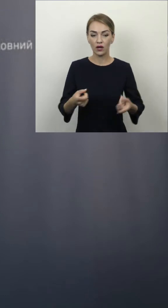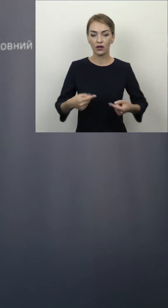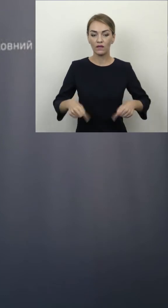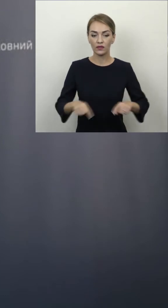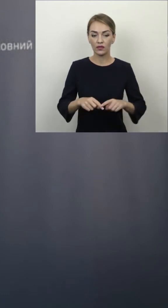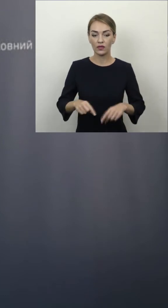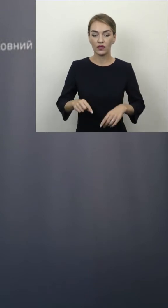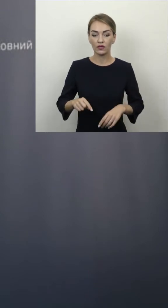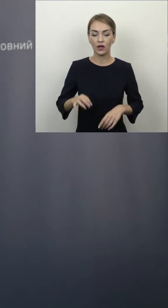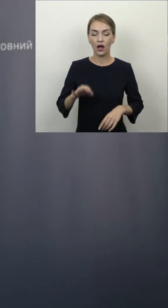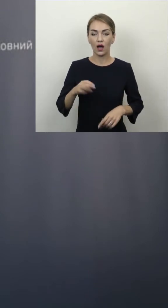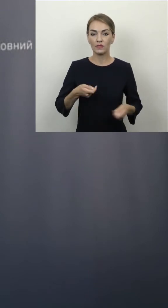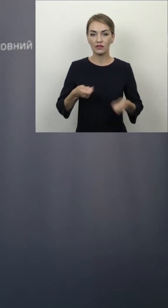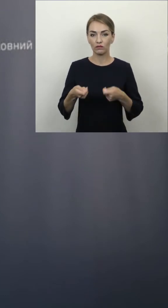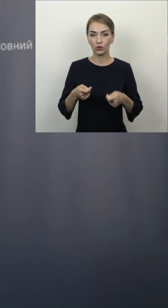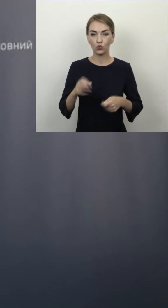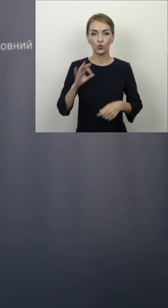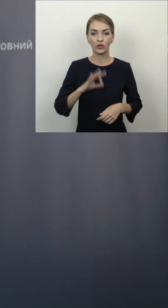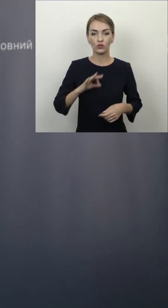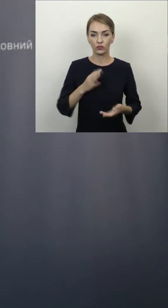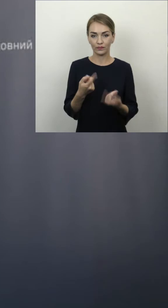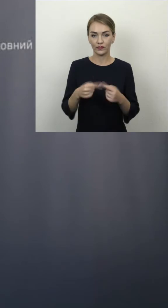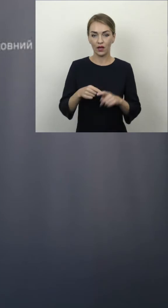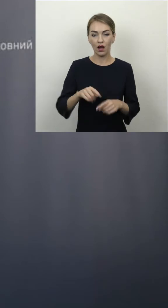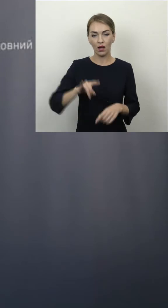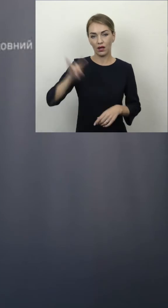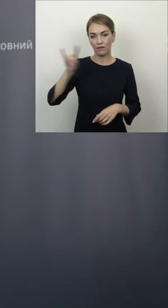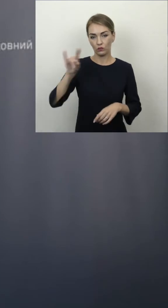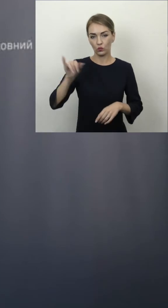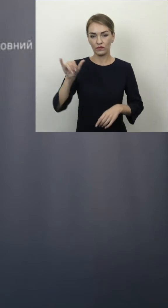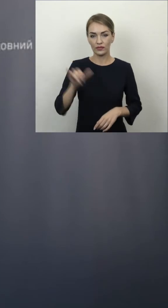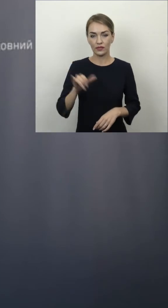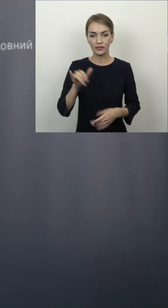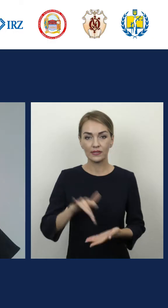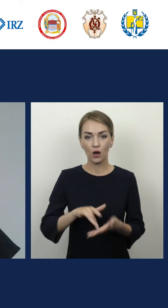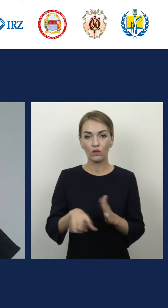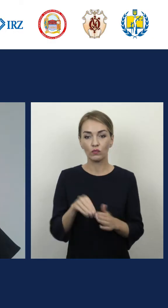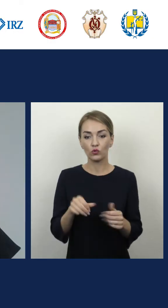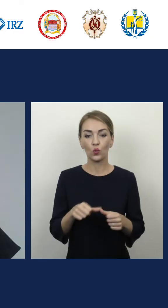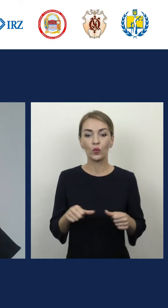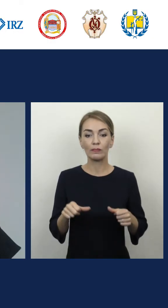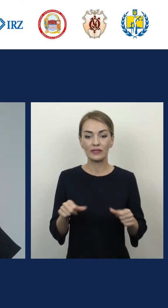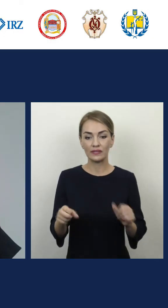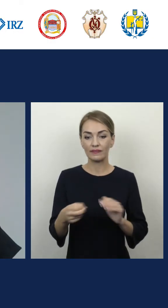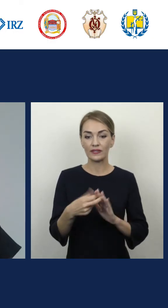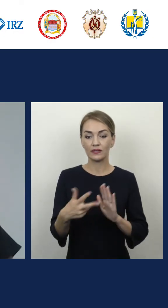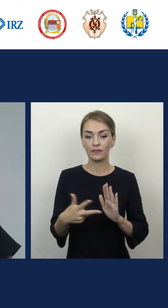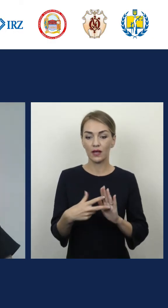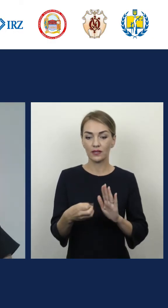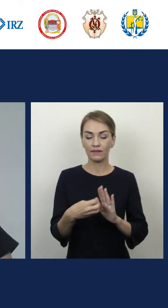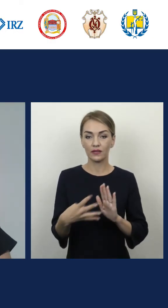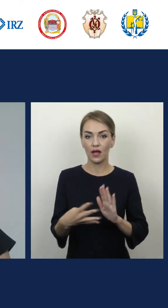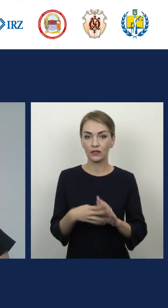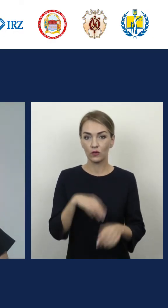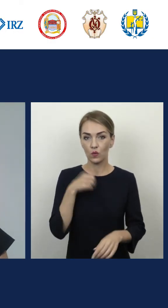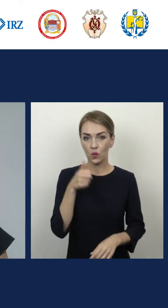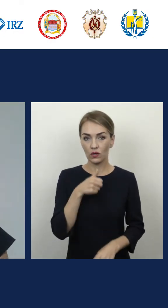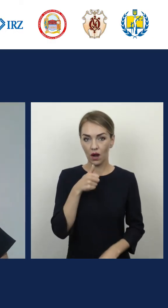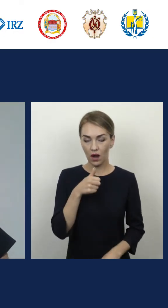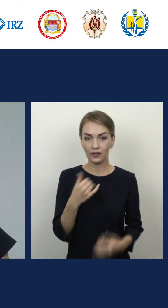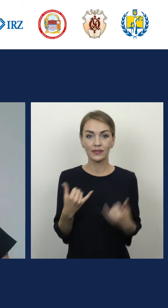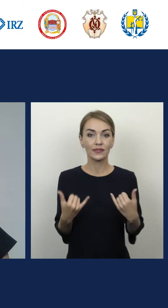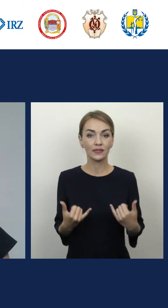lecturer at the Department of Constitutional Administrative Law, the Department of Law, National Aviation University, and member of the Central Election Commission